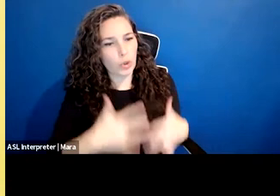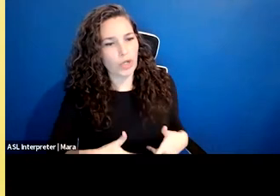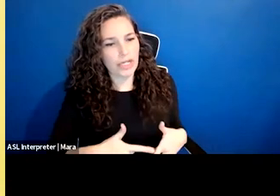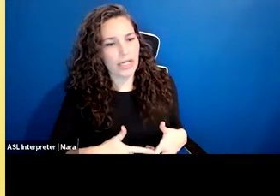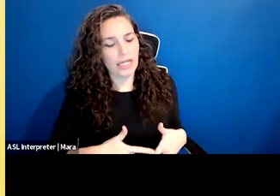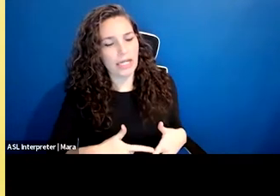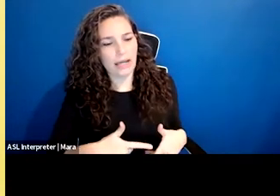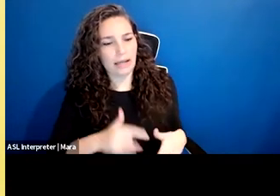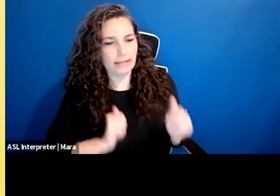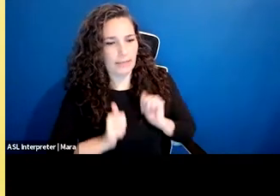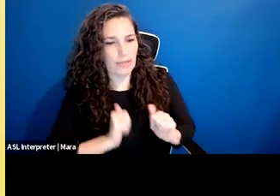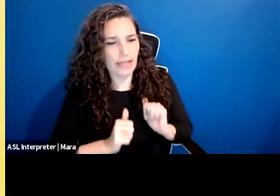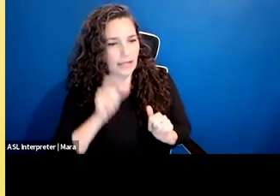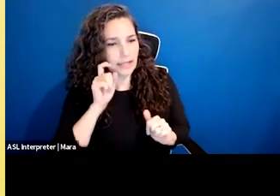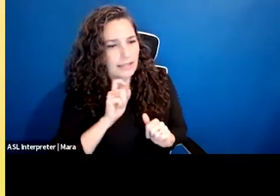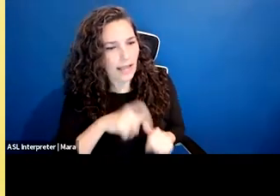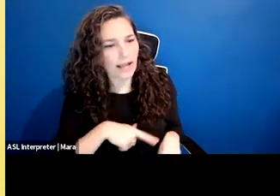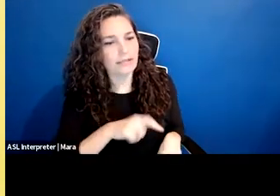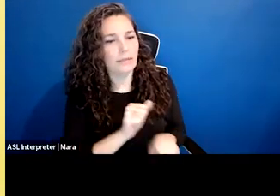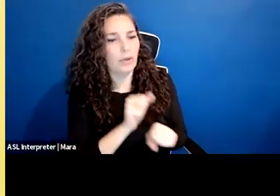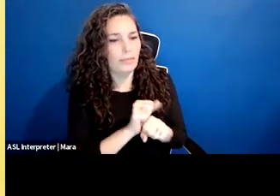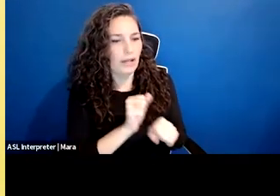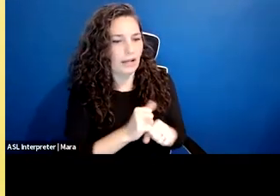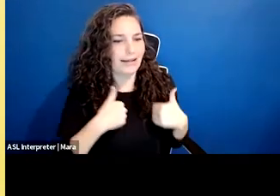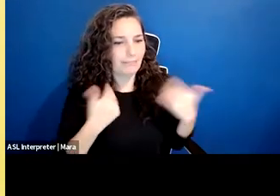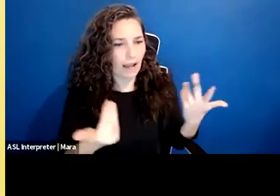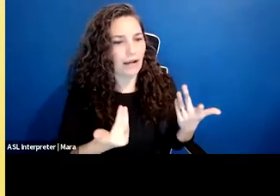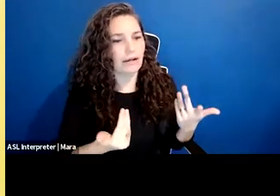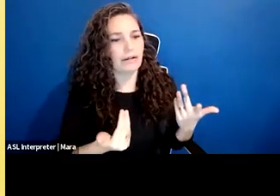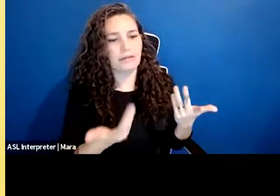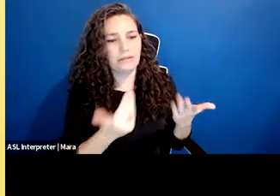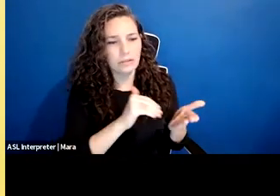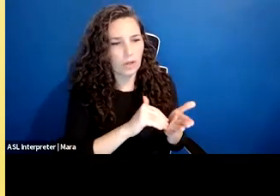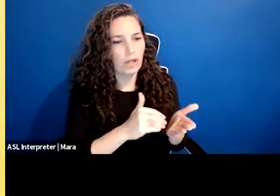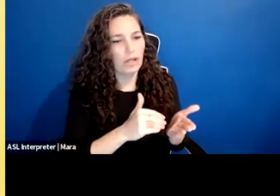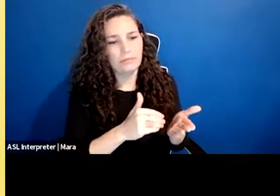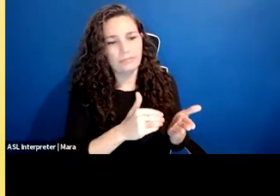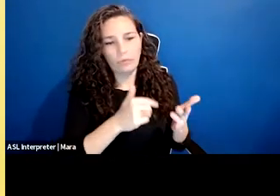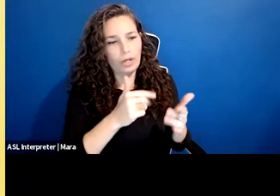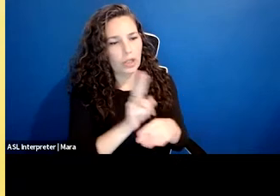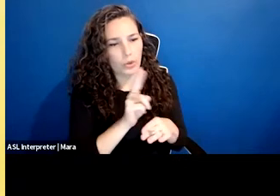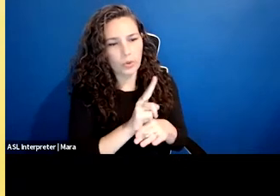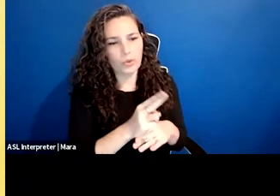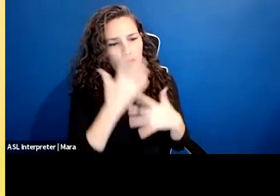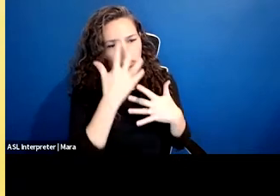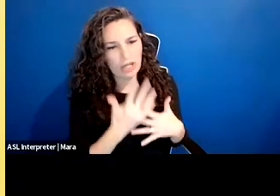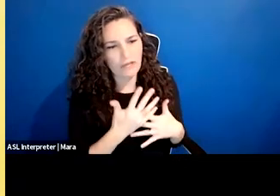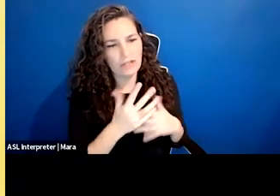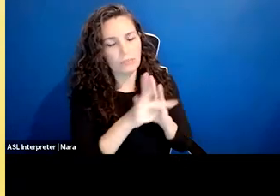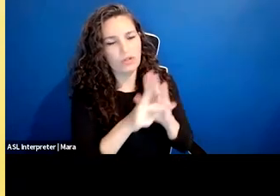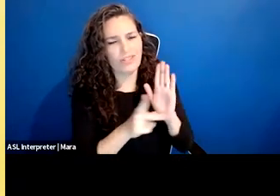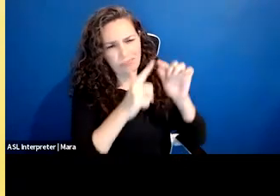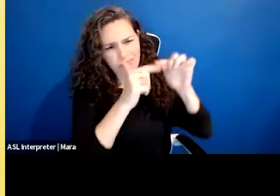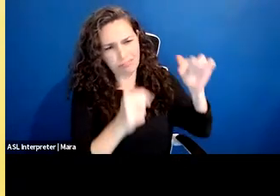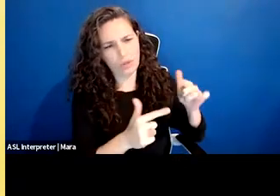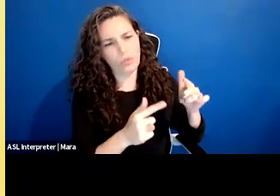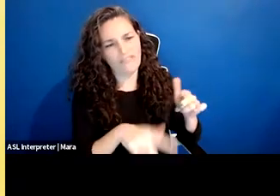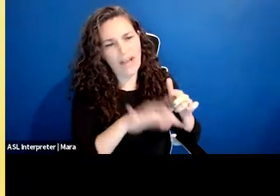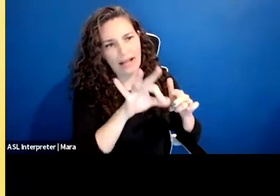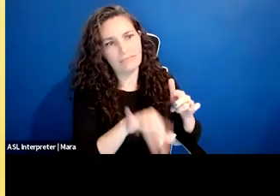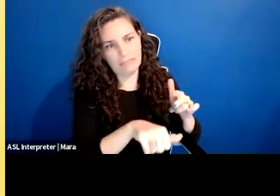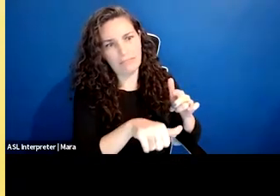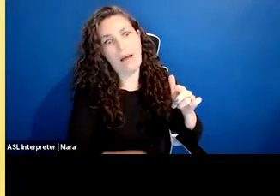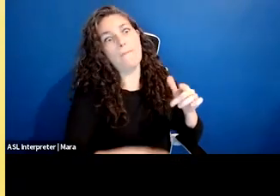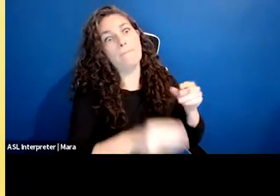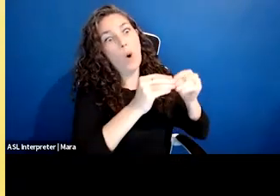employment of minors, clip reuse, grievance procedures, and more. These are just some highlights of things that you would find in the general provisions. Then when you go to